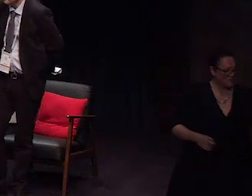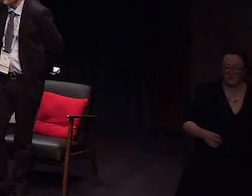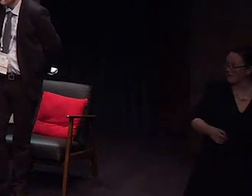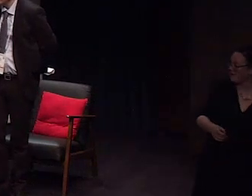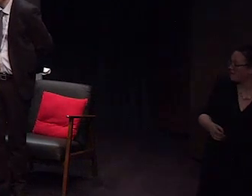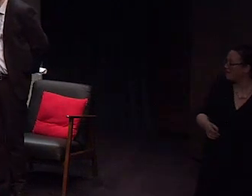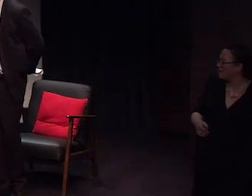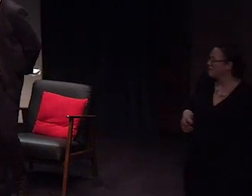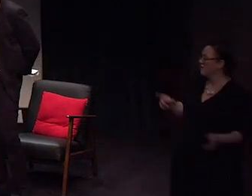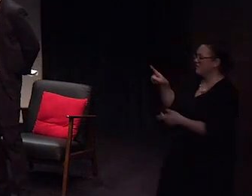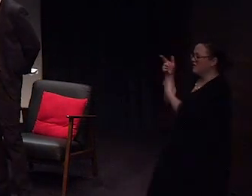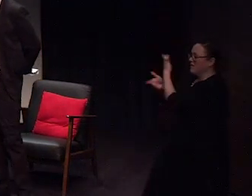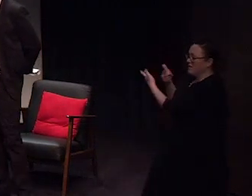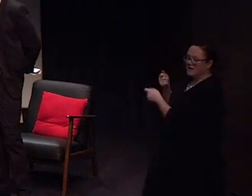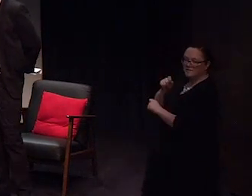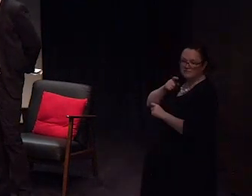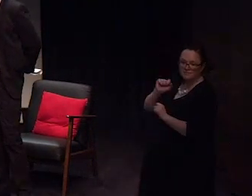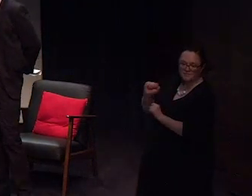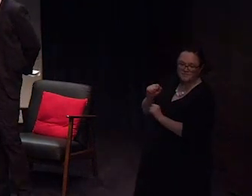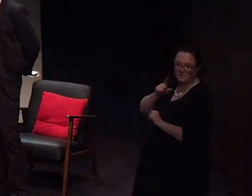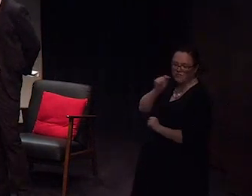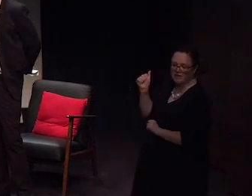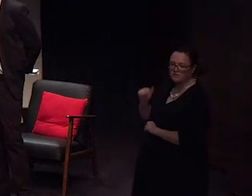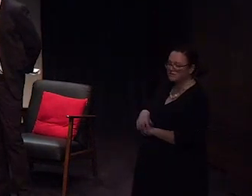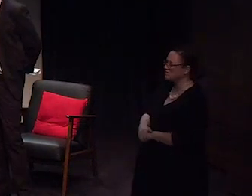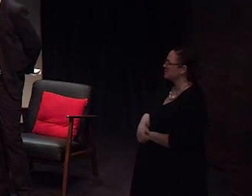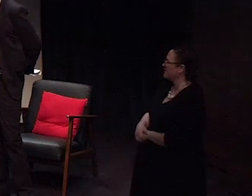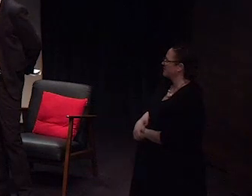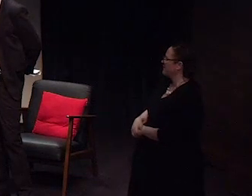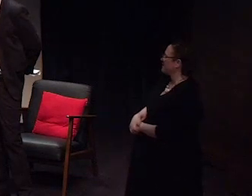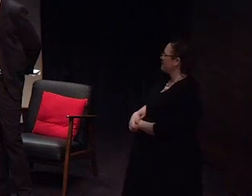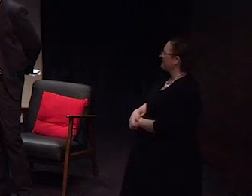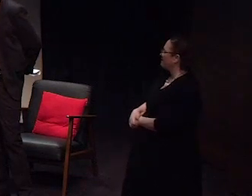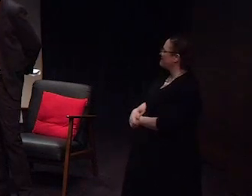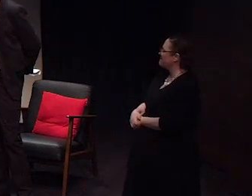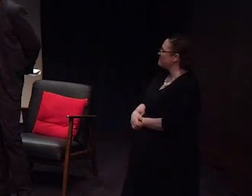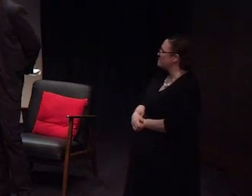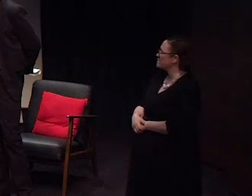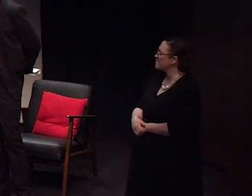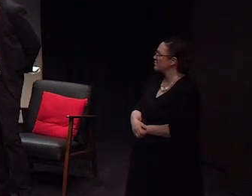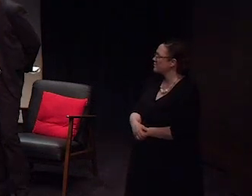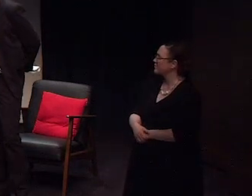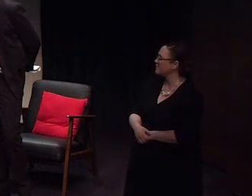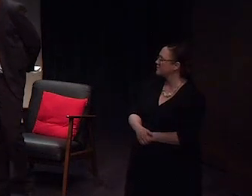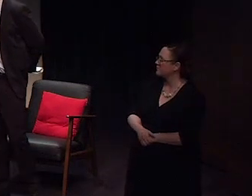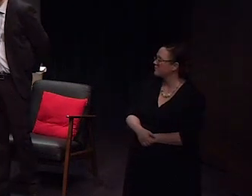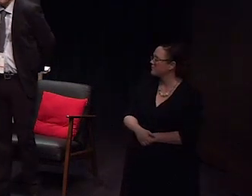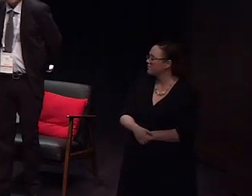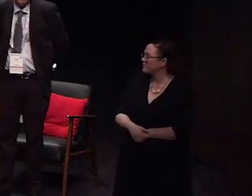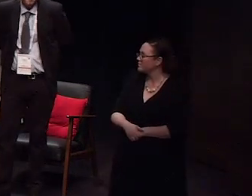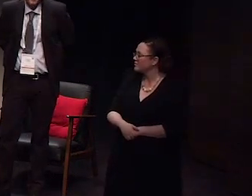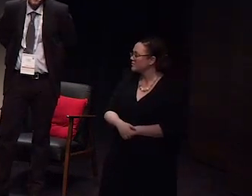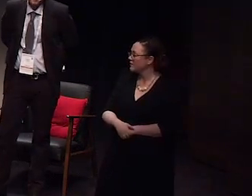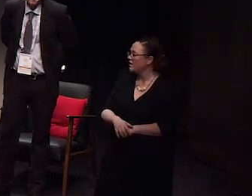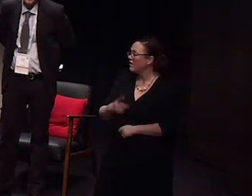Le langage des signes, comment est-ce que vous prenez en considération le langage des signes dans l'école center? It's about